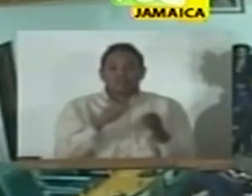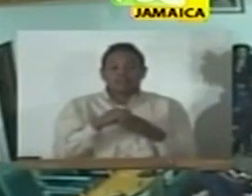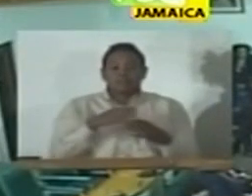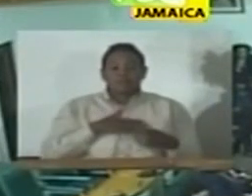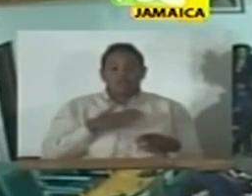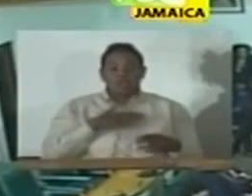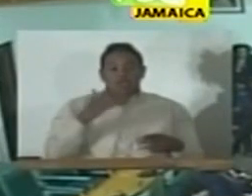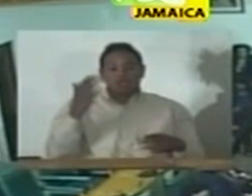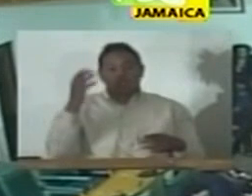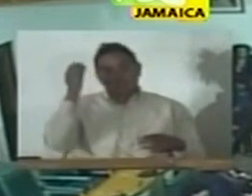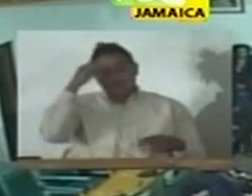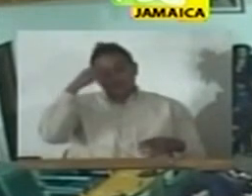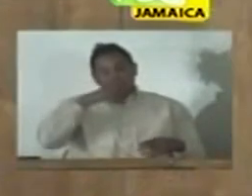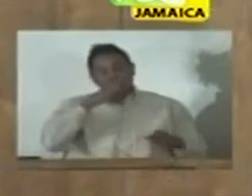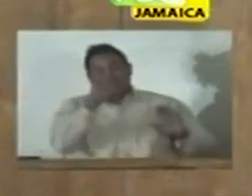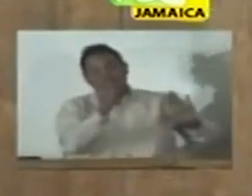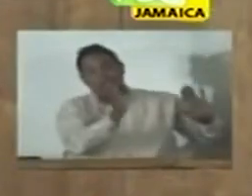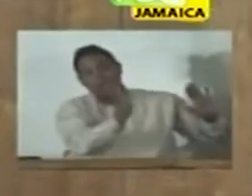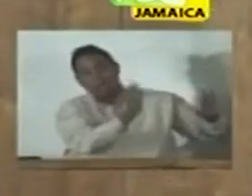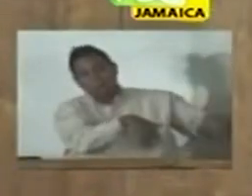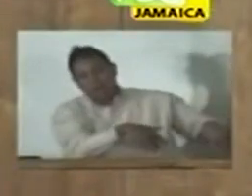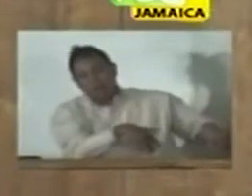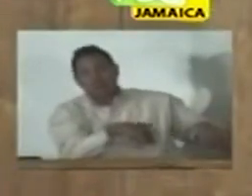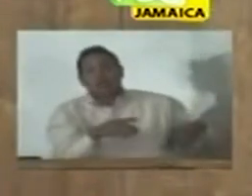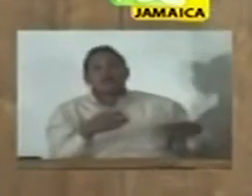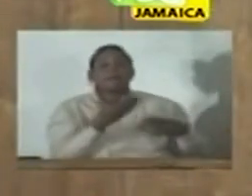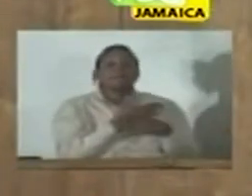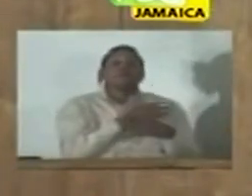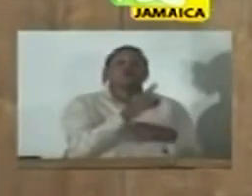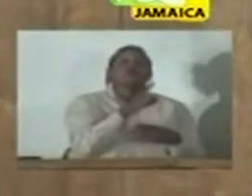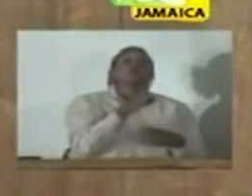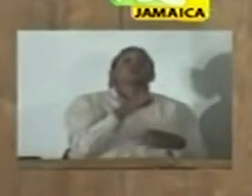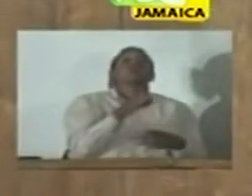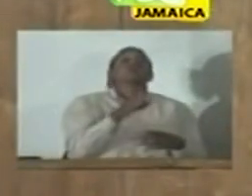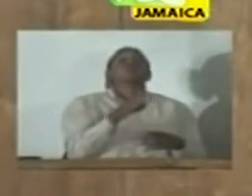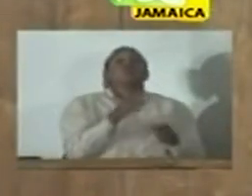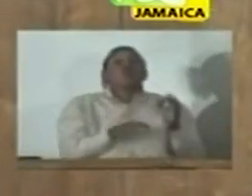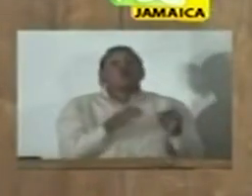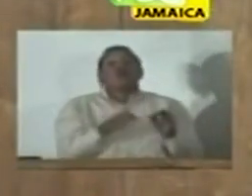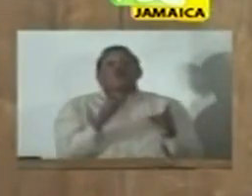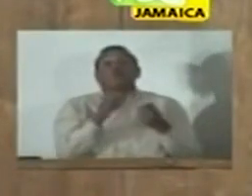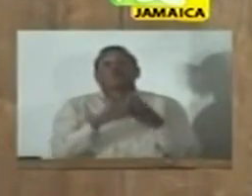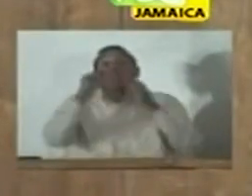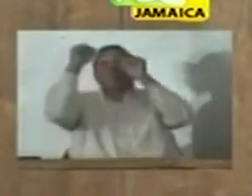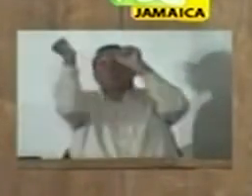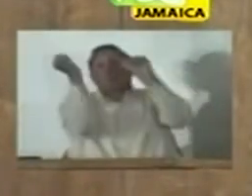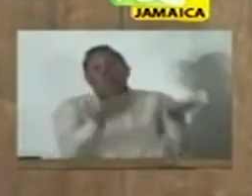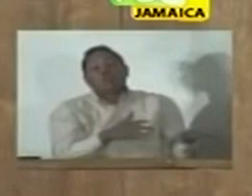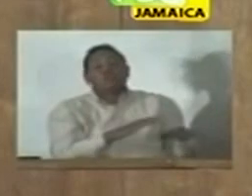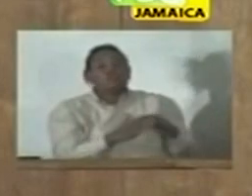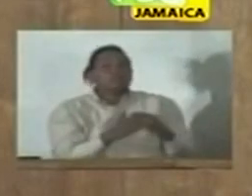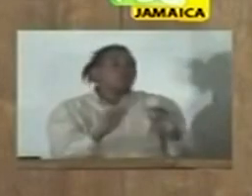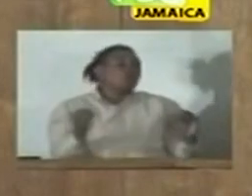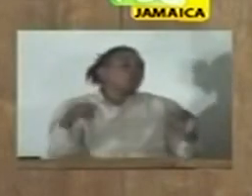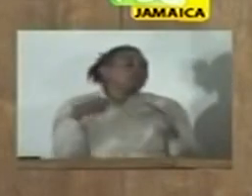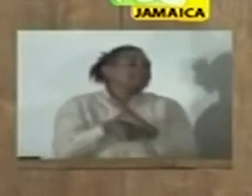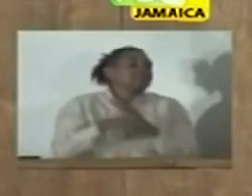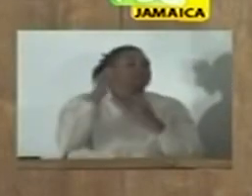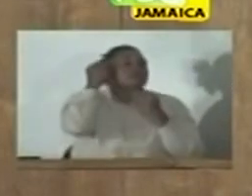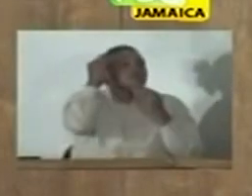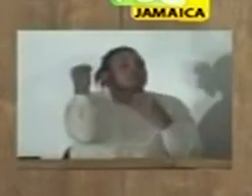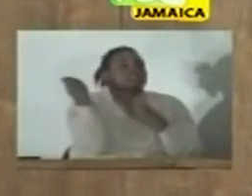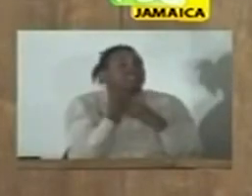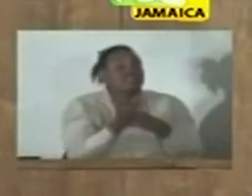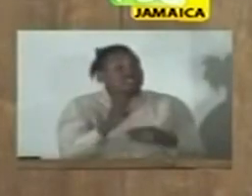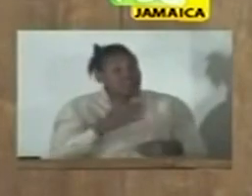That, in my opinion, is an abandonment. And between the trial and deportation, there was no concrete information that could be given. That, in my